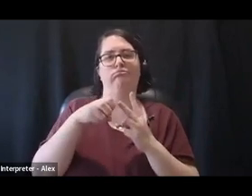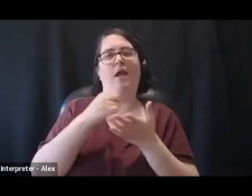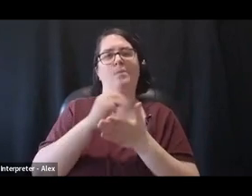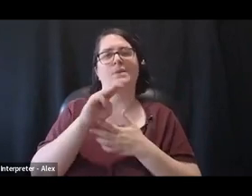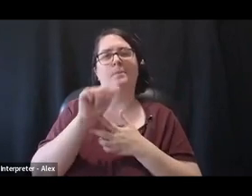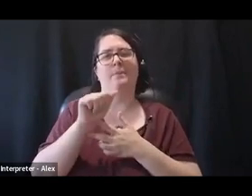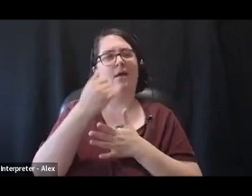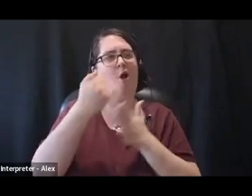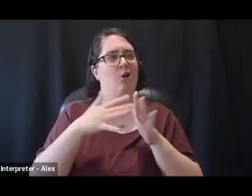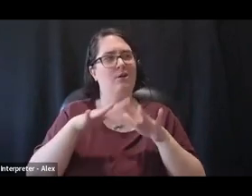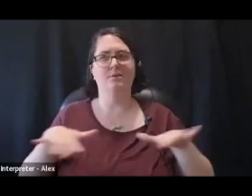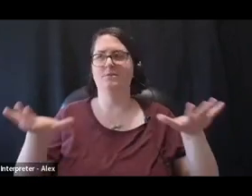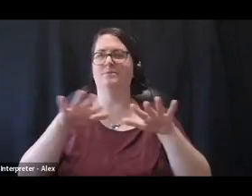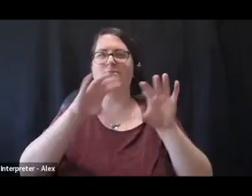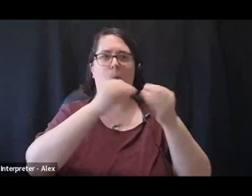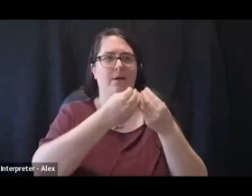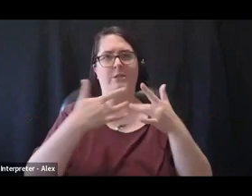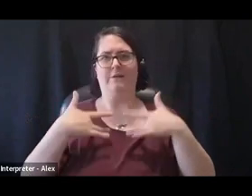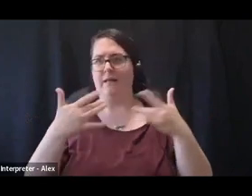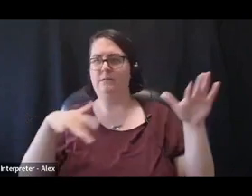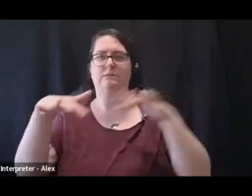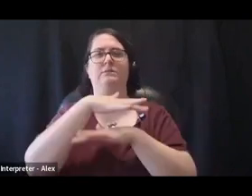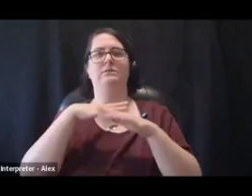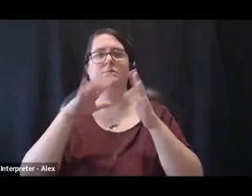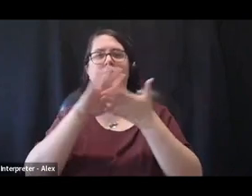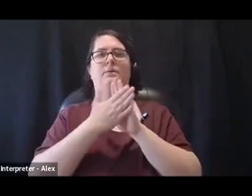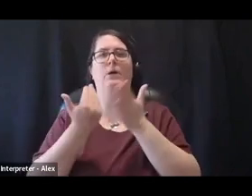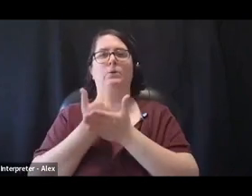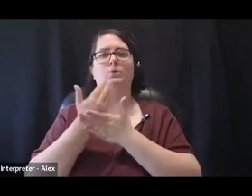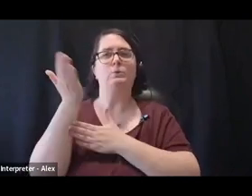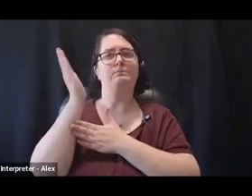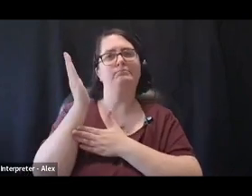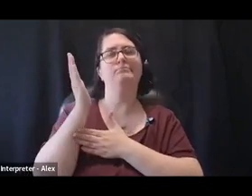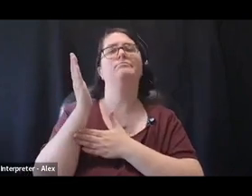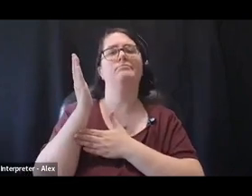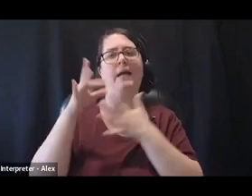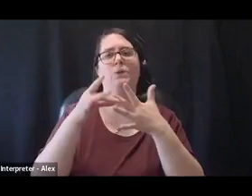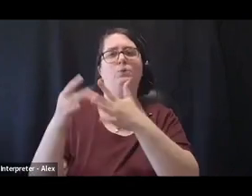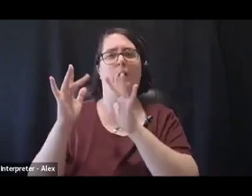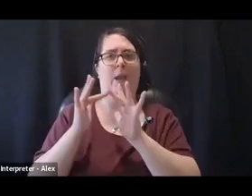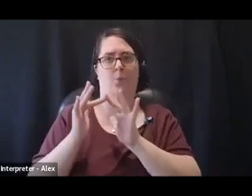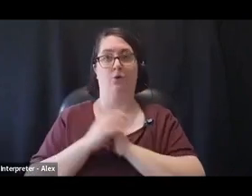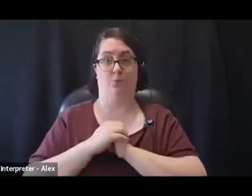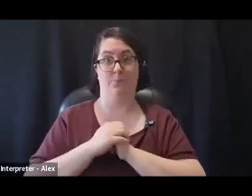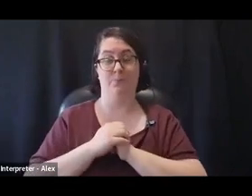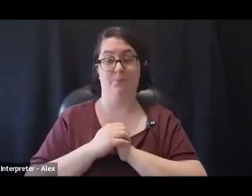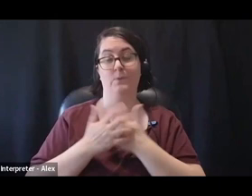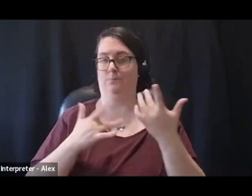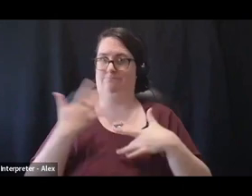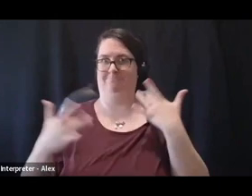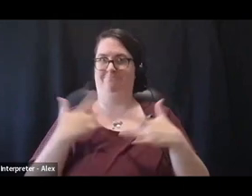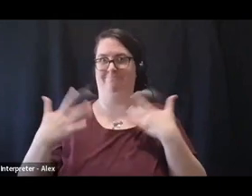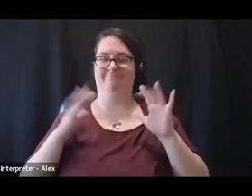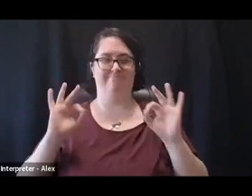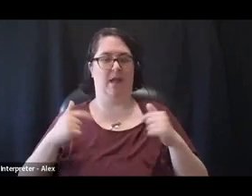artists, organizations, collectives, and venues build new presentation and touring networks. So yeah, it's very exciting.